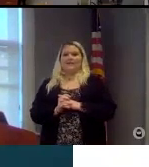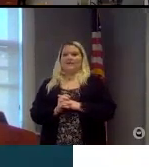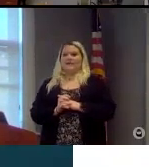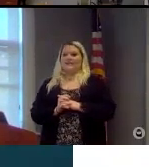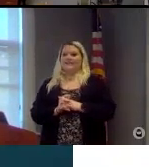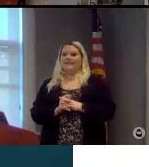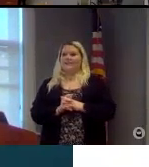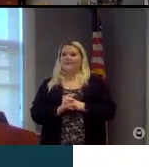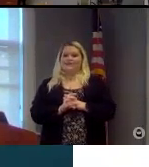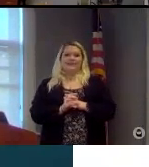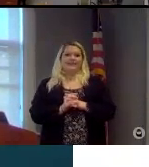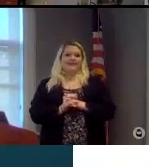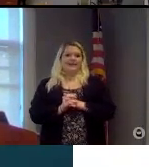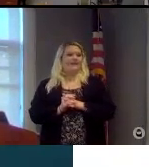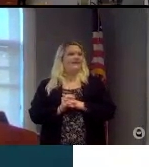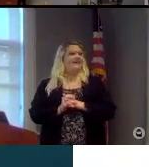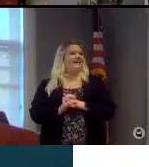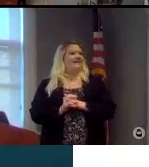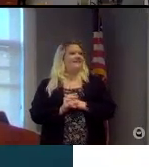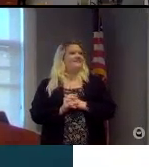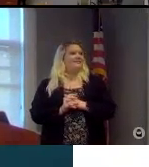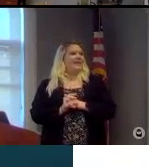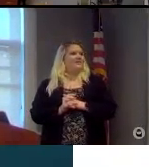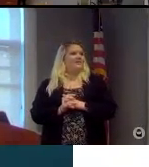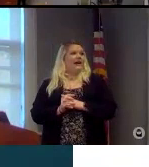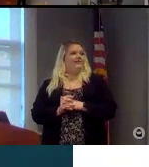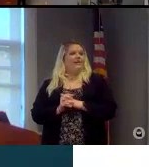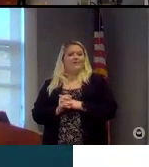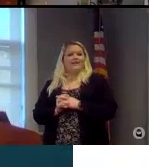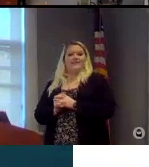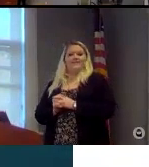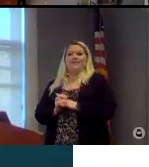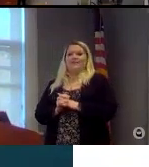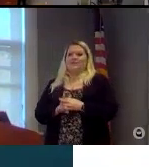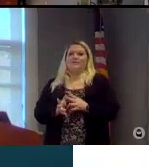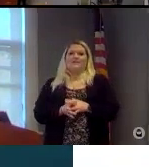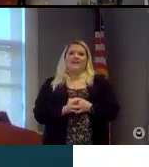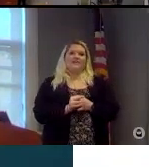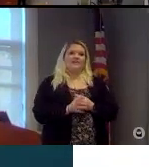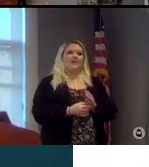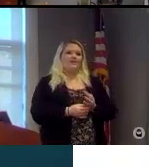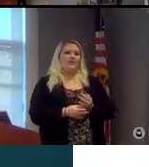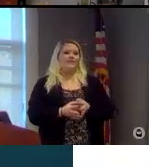came out of it as well, getting to see the results of this data and being able to have a comprehensive list so